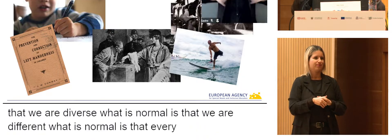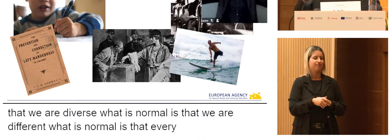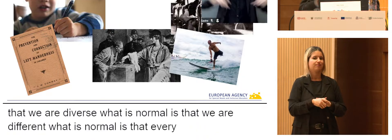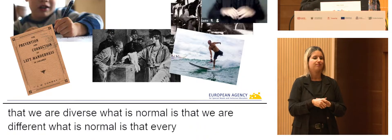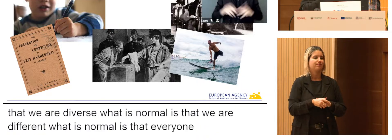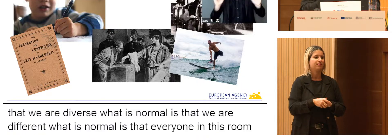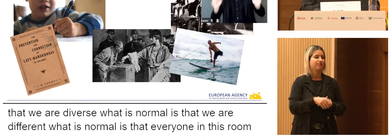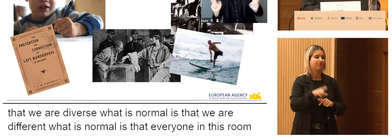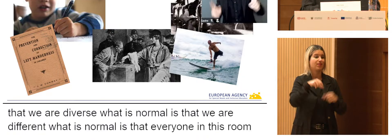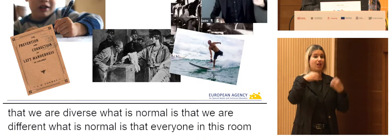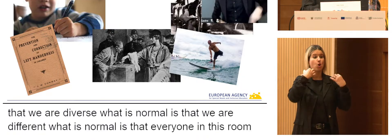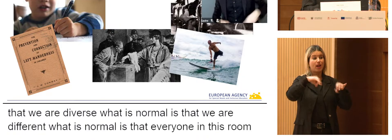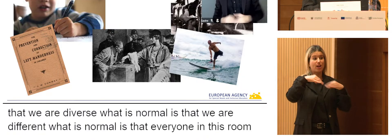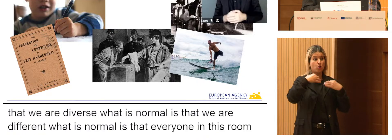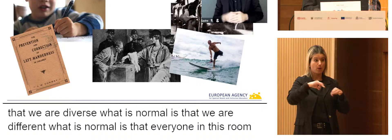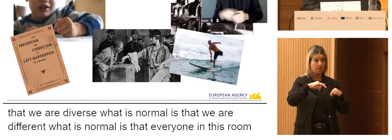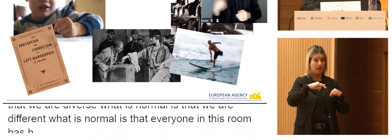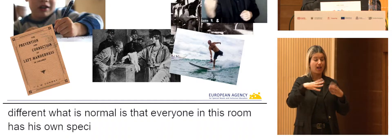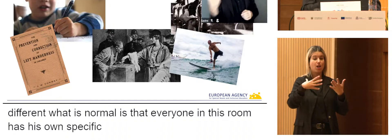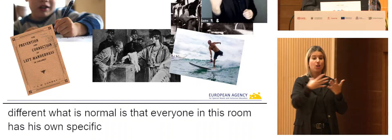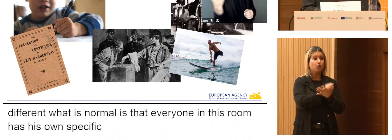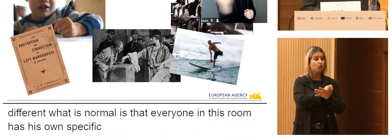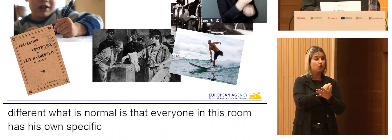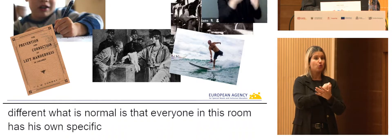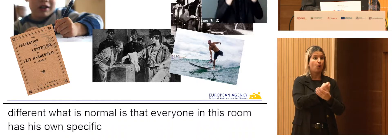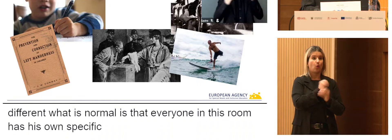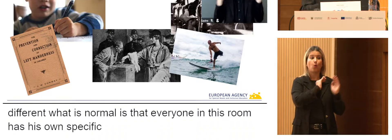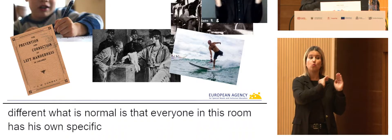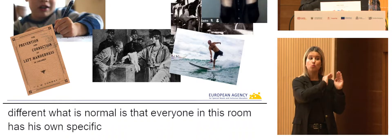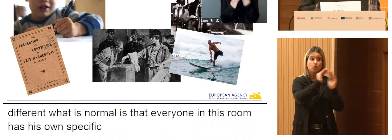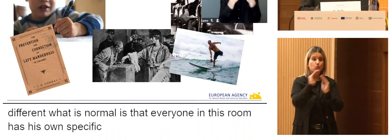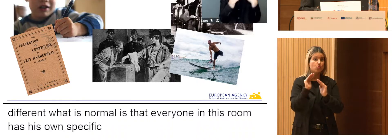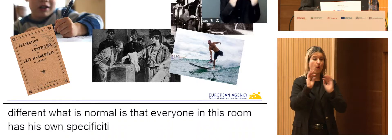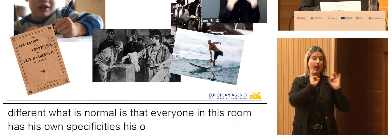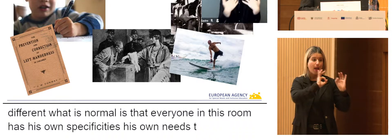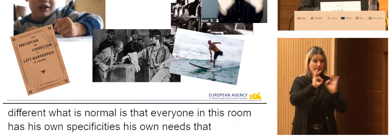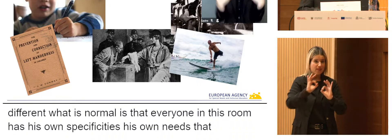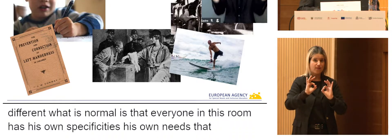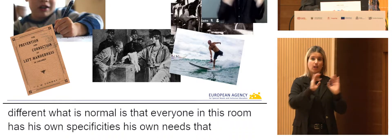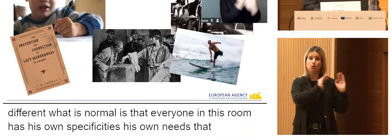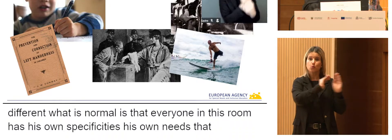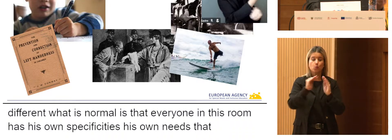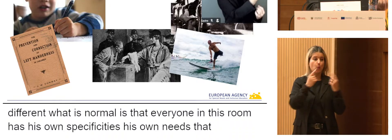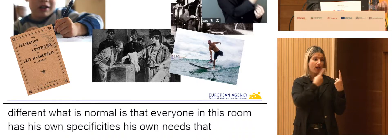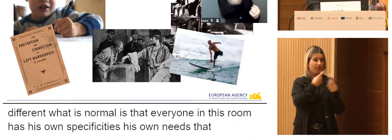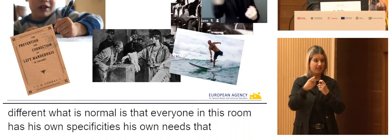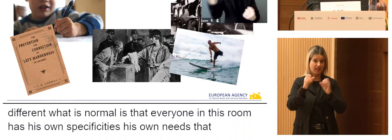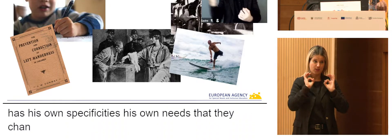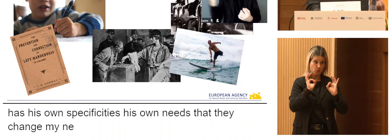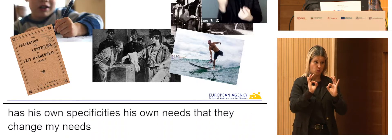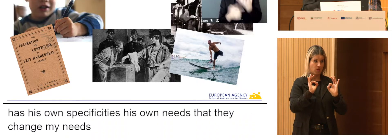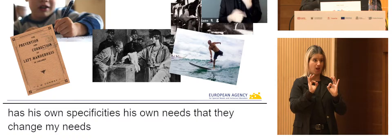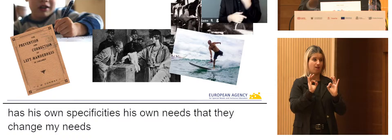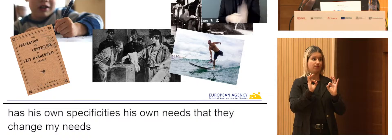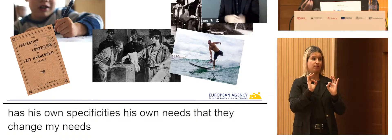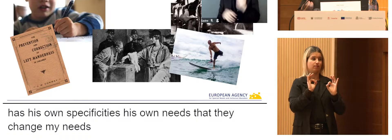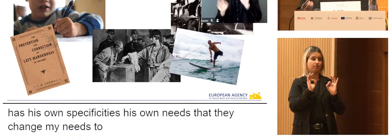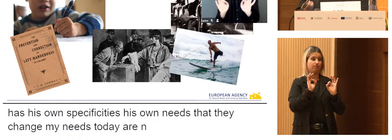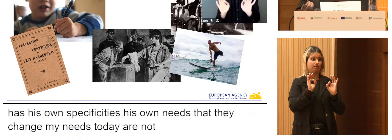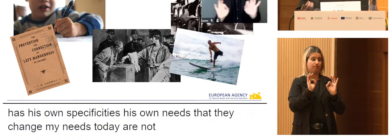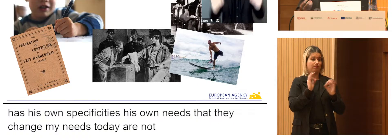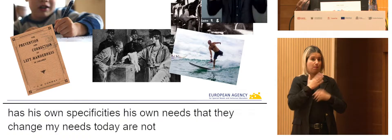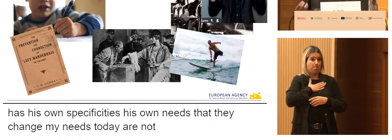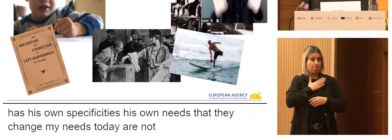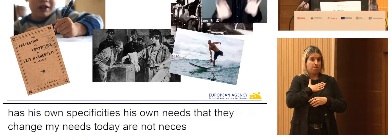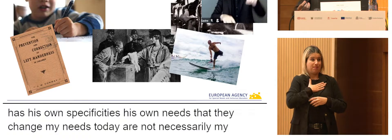room has his own specificities, his own needs, that they change. My needs today are not necessarily